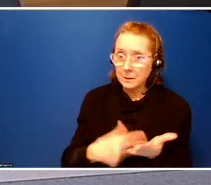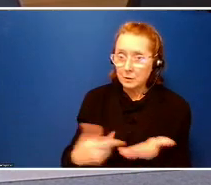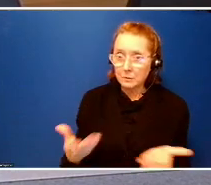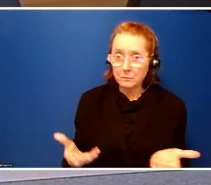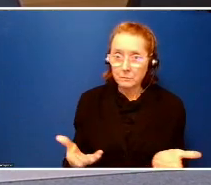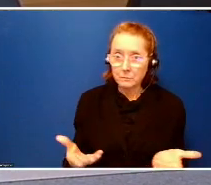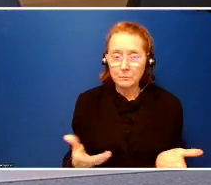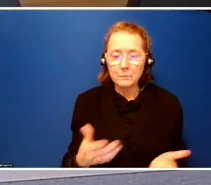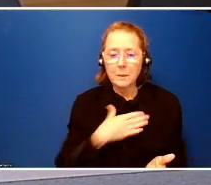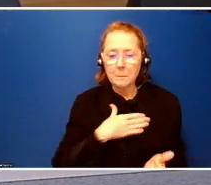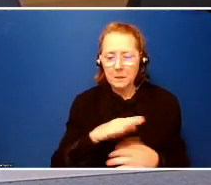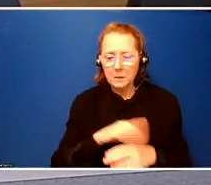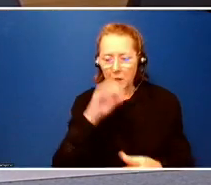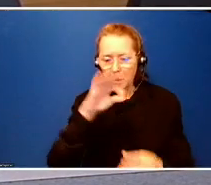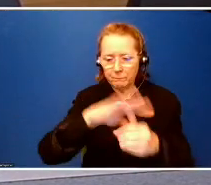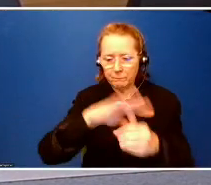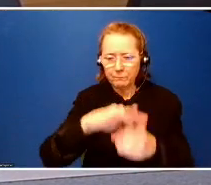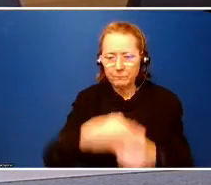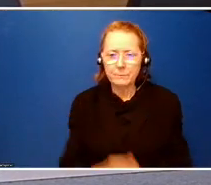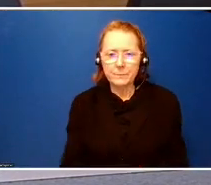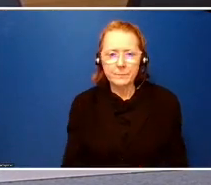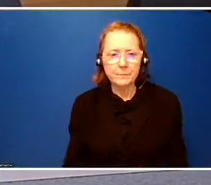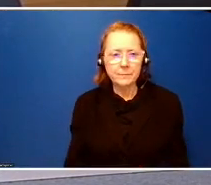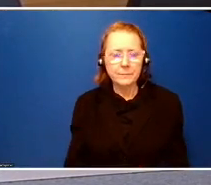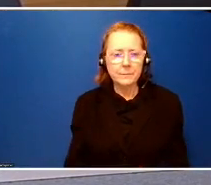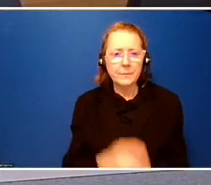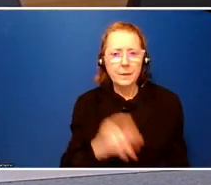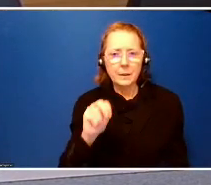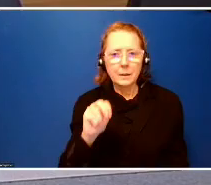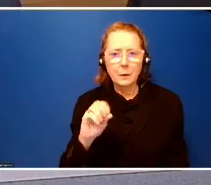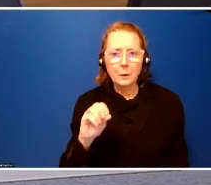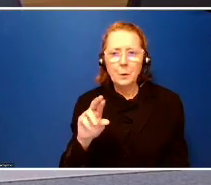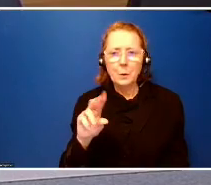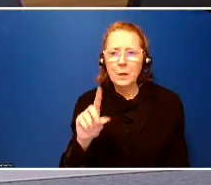Will the recorder please call the roll? Councilor Nordyke.